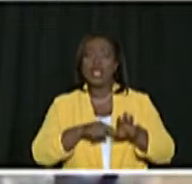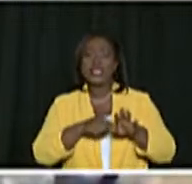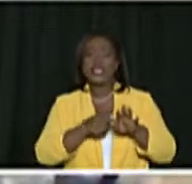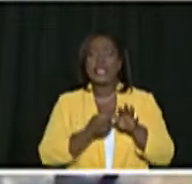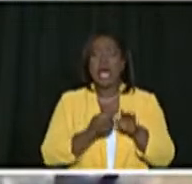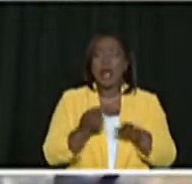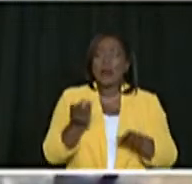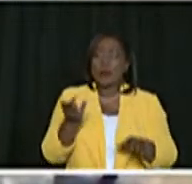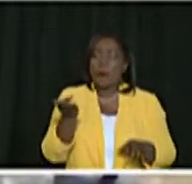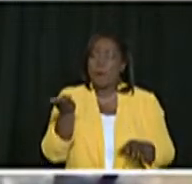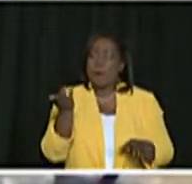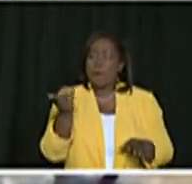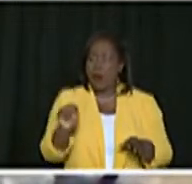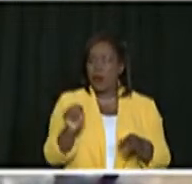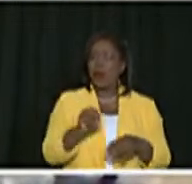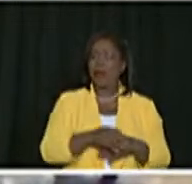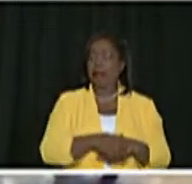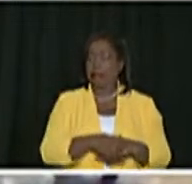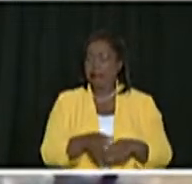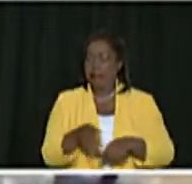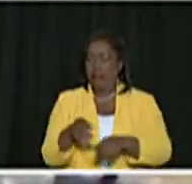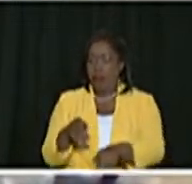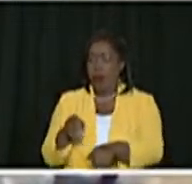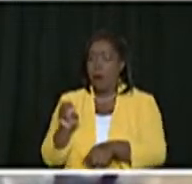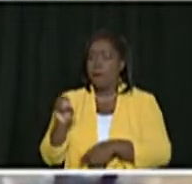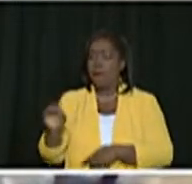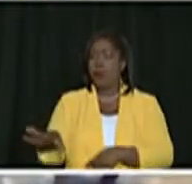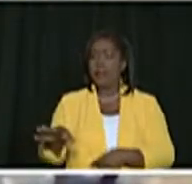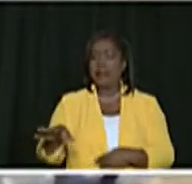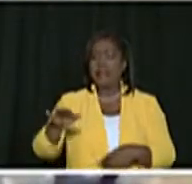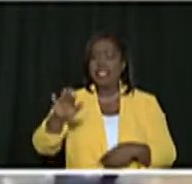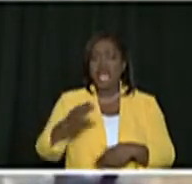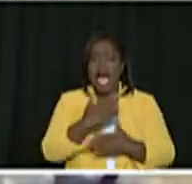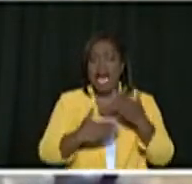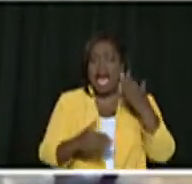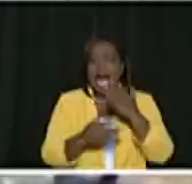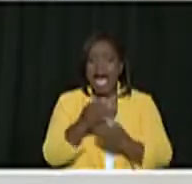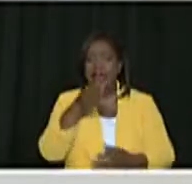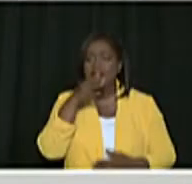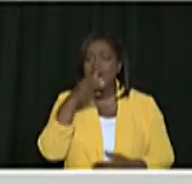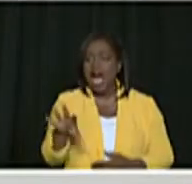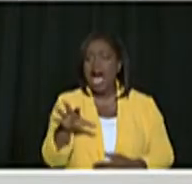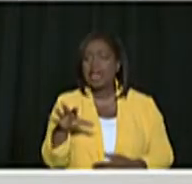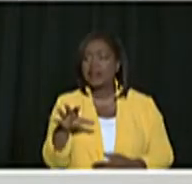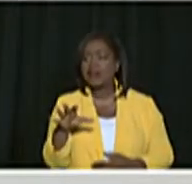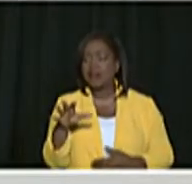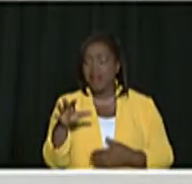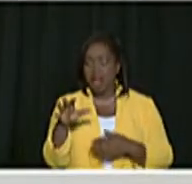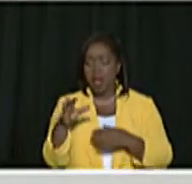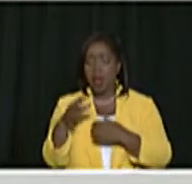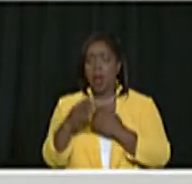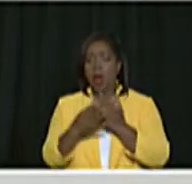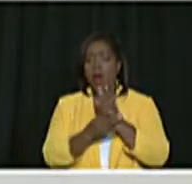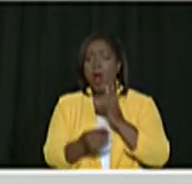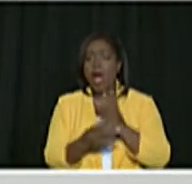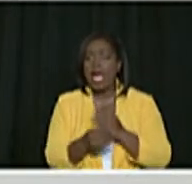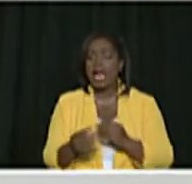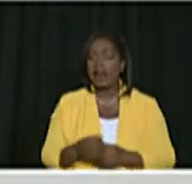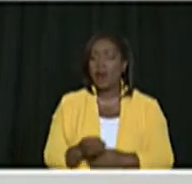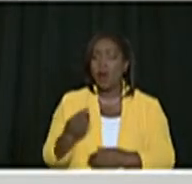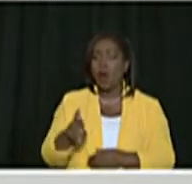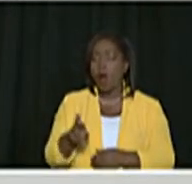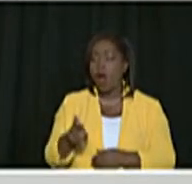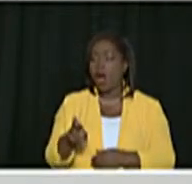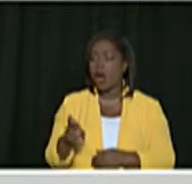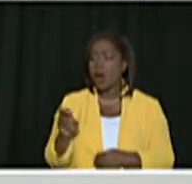when you start to put a child hands in at oil, when you start to put pepper and body part, yes, when you start to ask your child